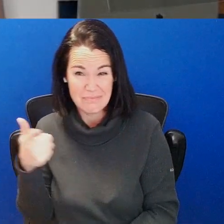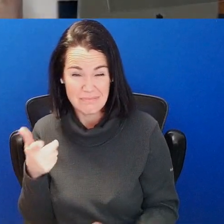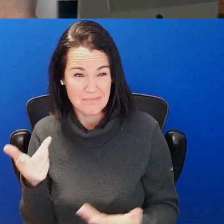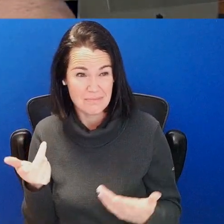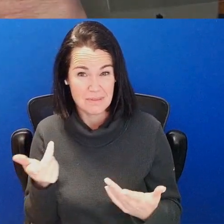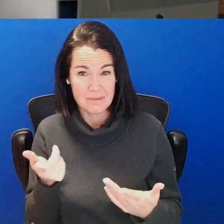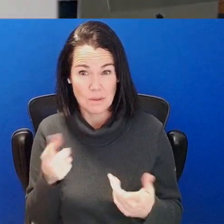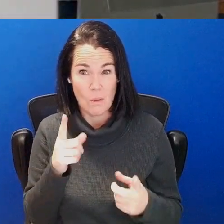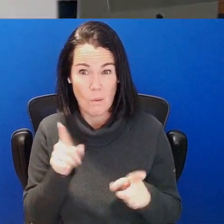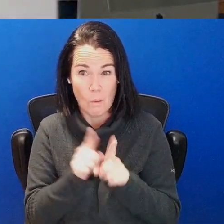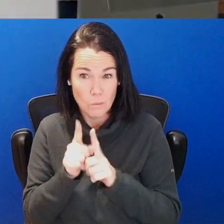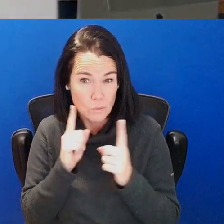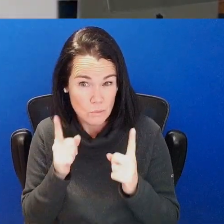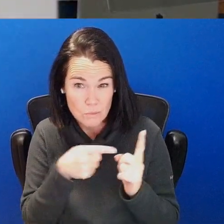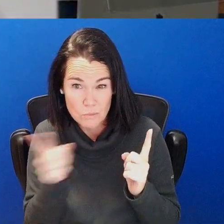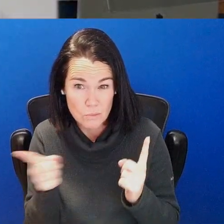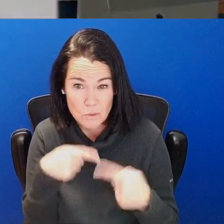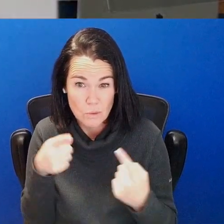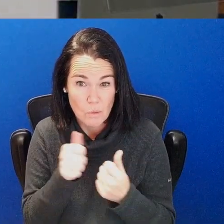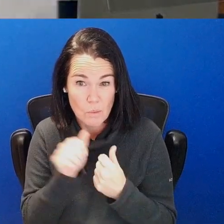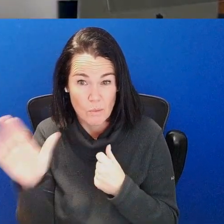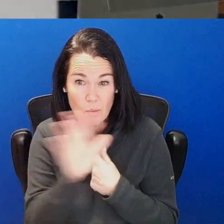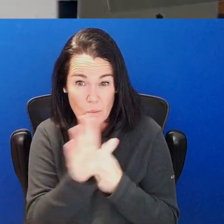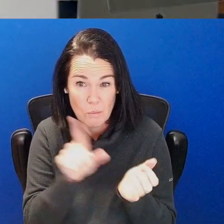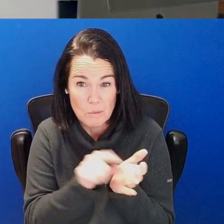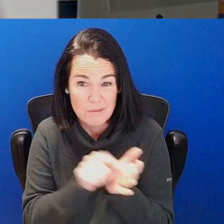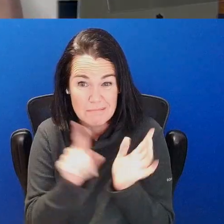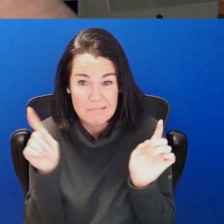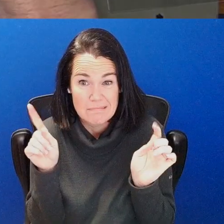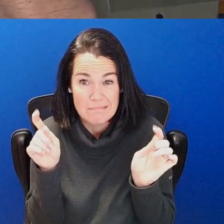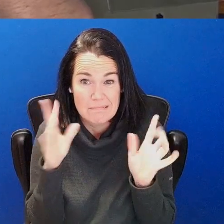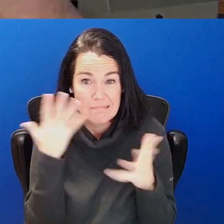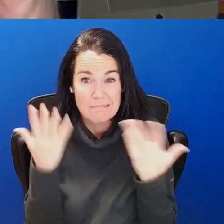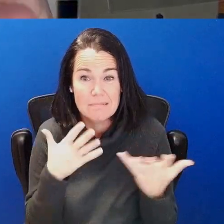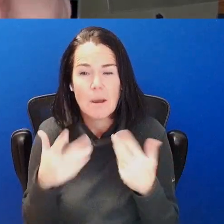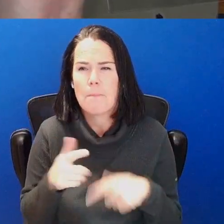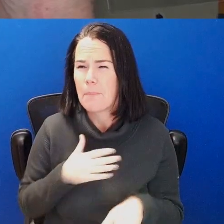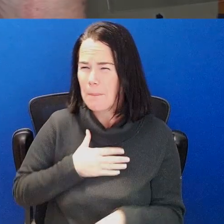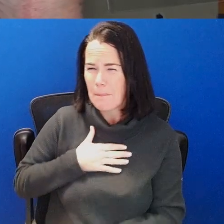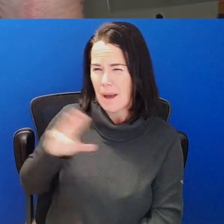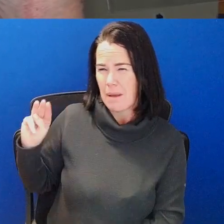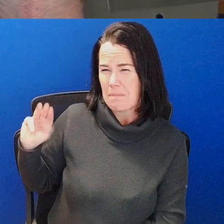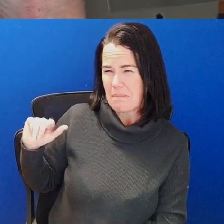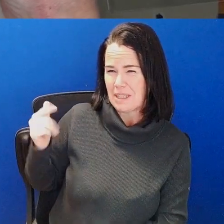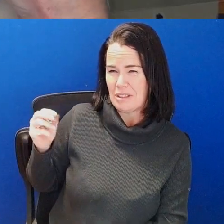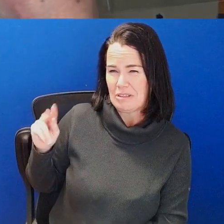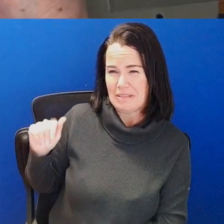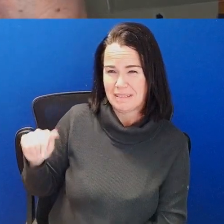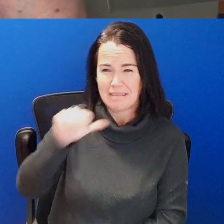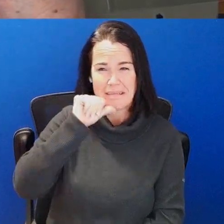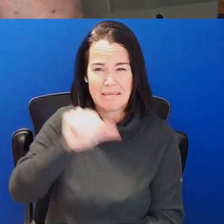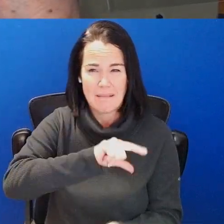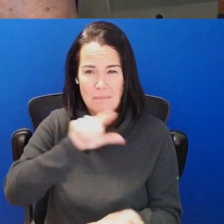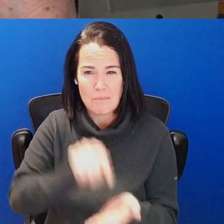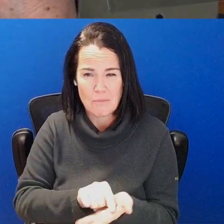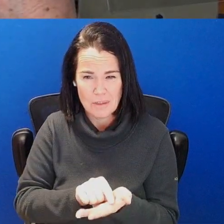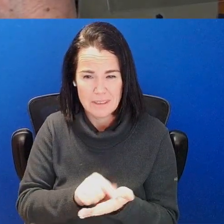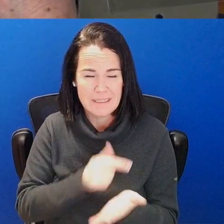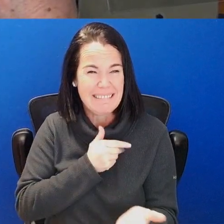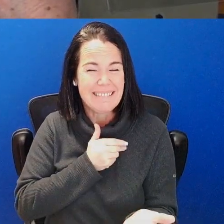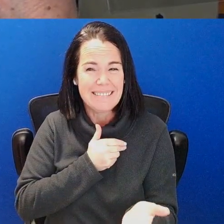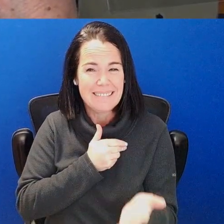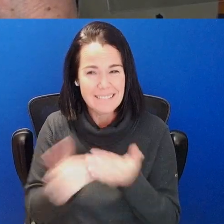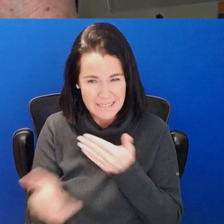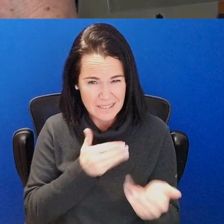like also struggling with their printer, but my magenta is not printing despite the